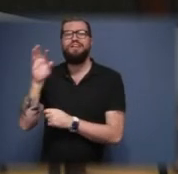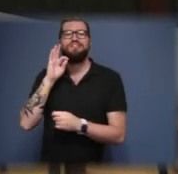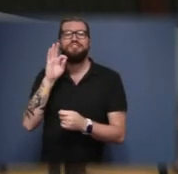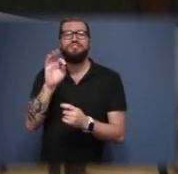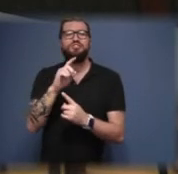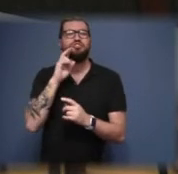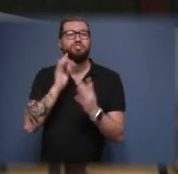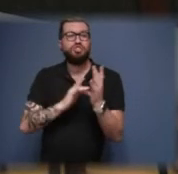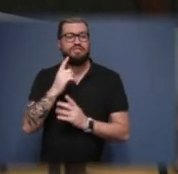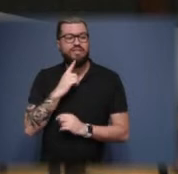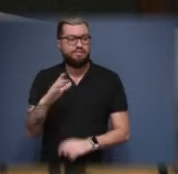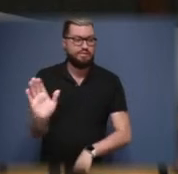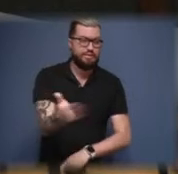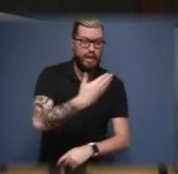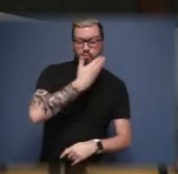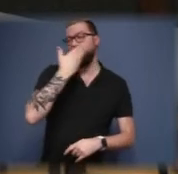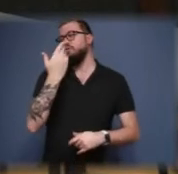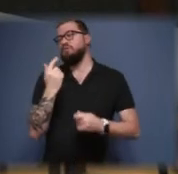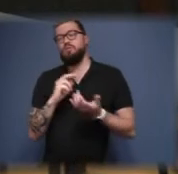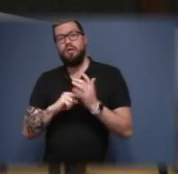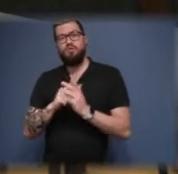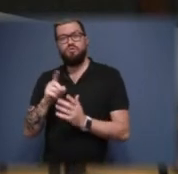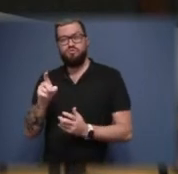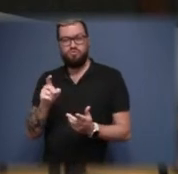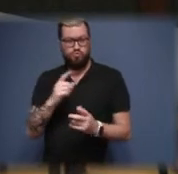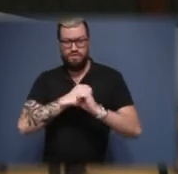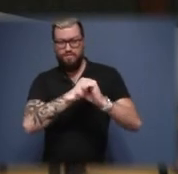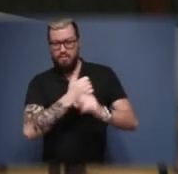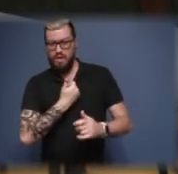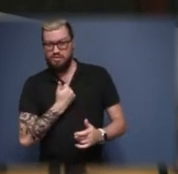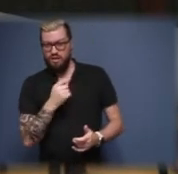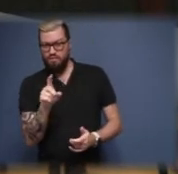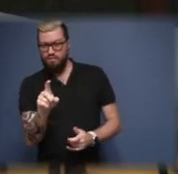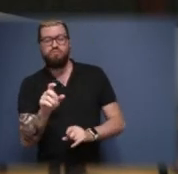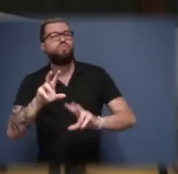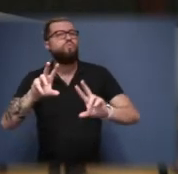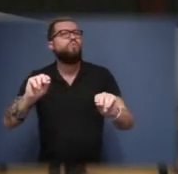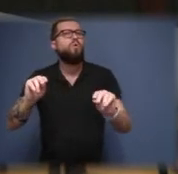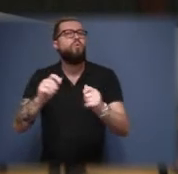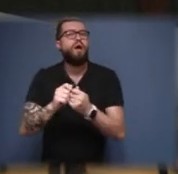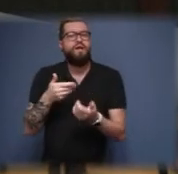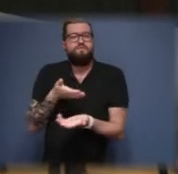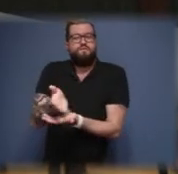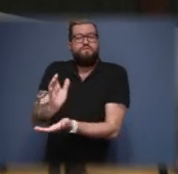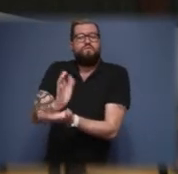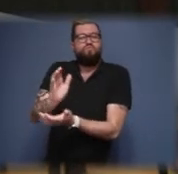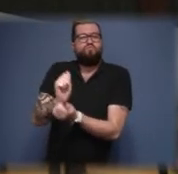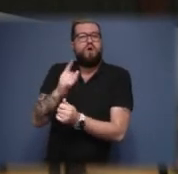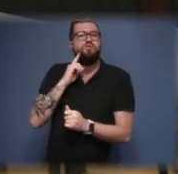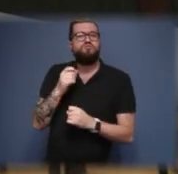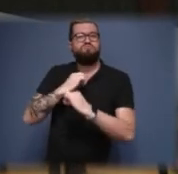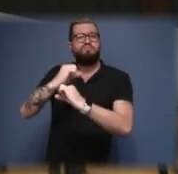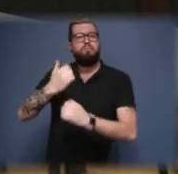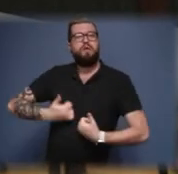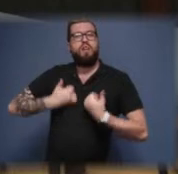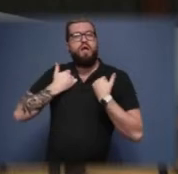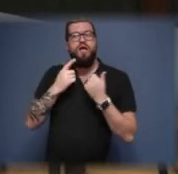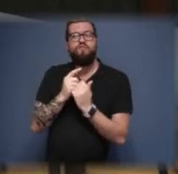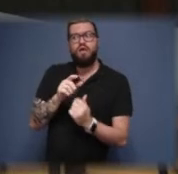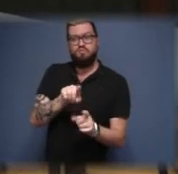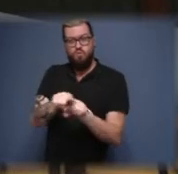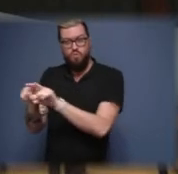this mean I should never defend myself from an attack? To the contrary, I have a right to protect my life and the lives of